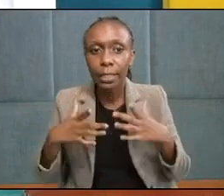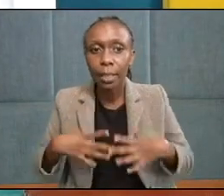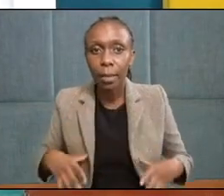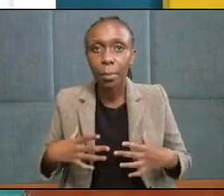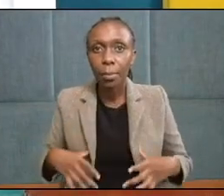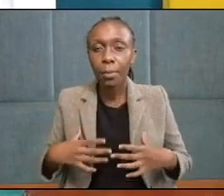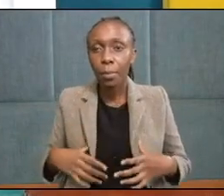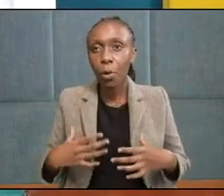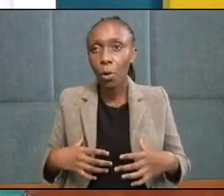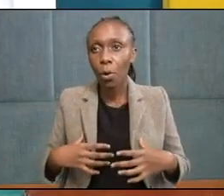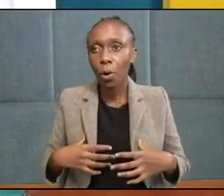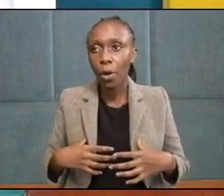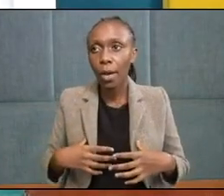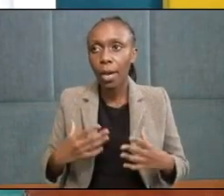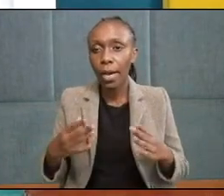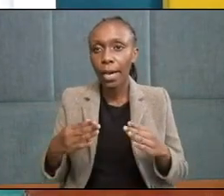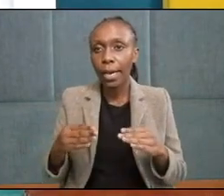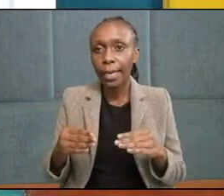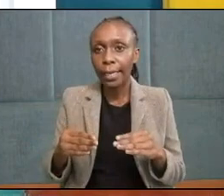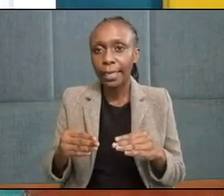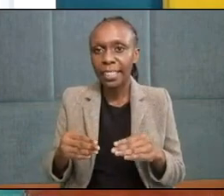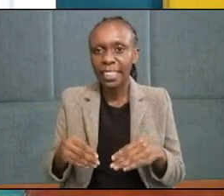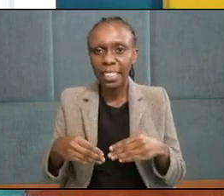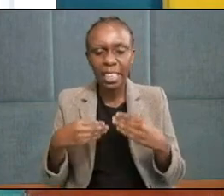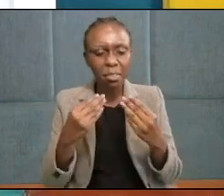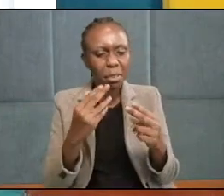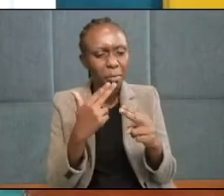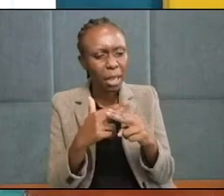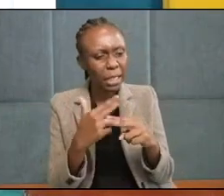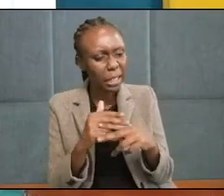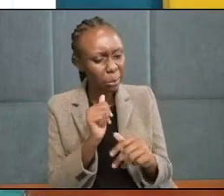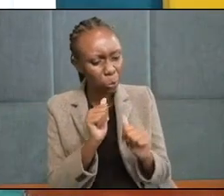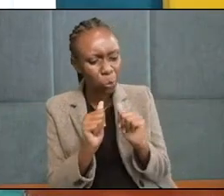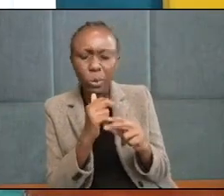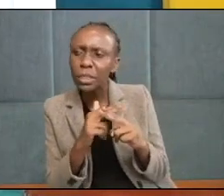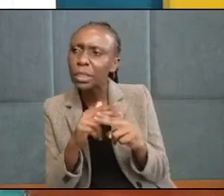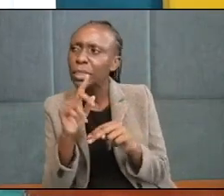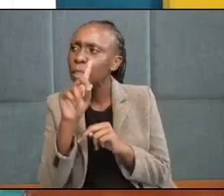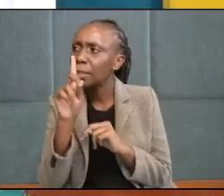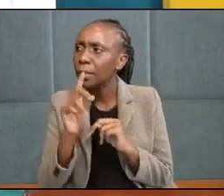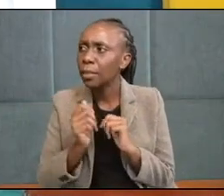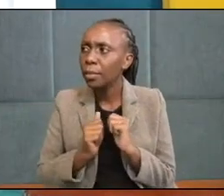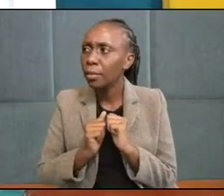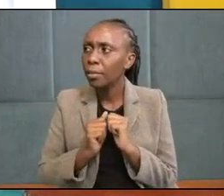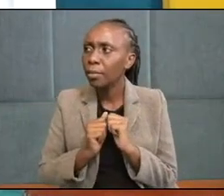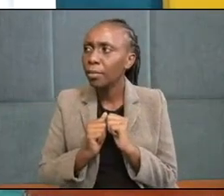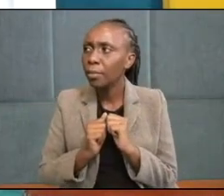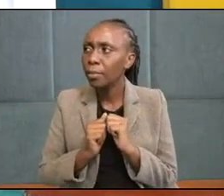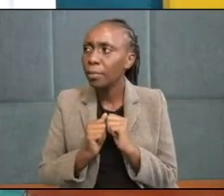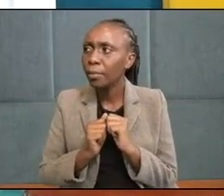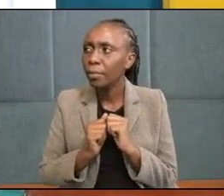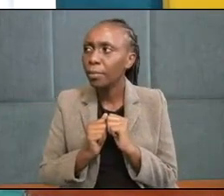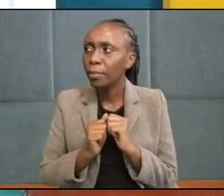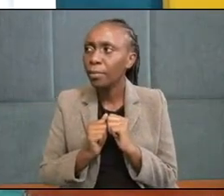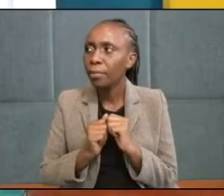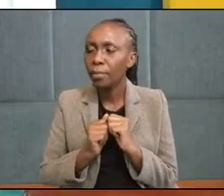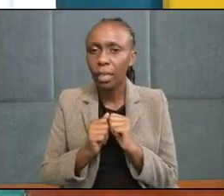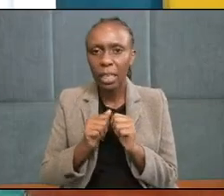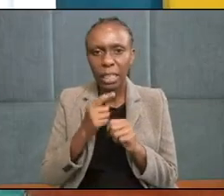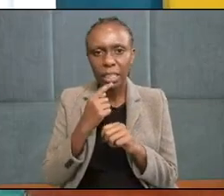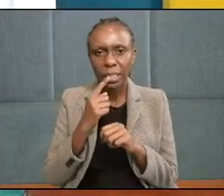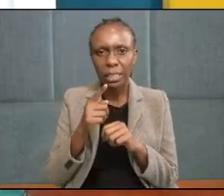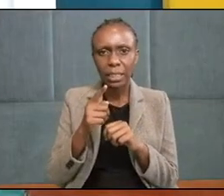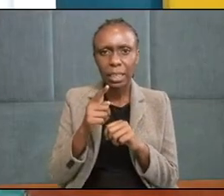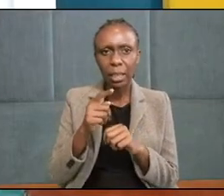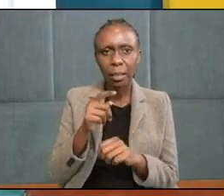a name. They started calling him a certain name. What name was this? Yes, Layla? A babbler. A babbler.